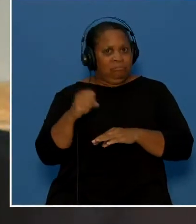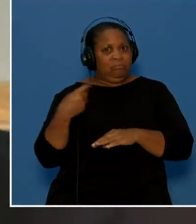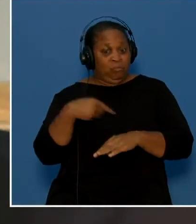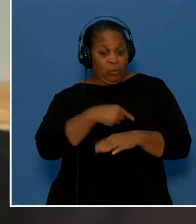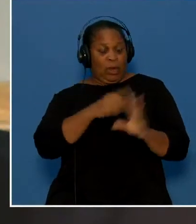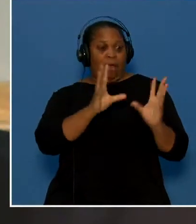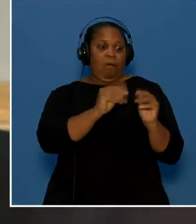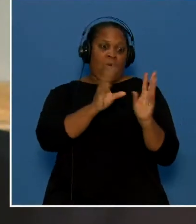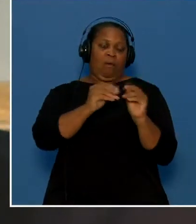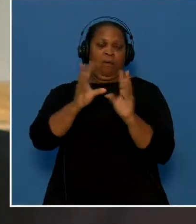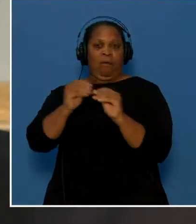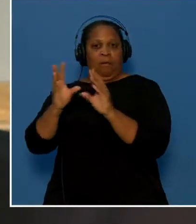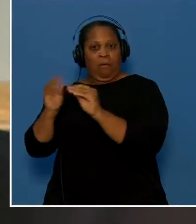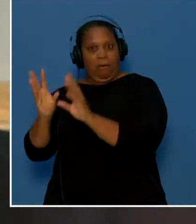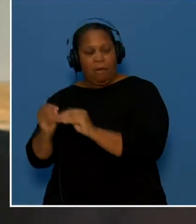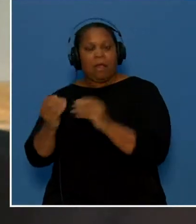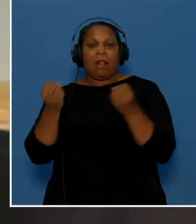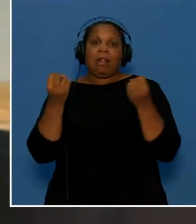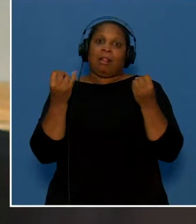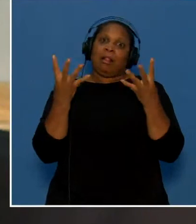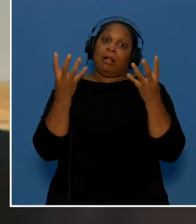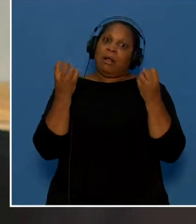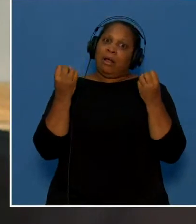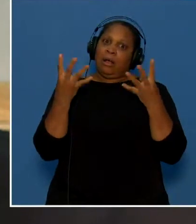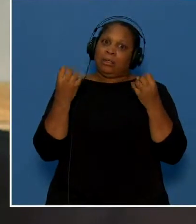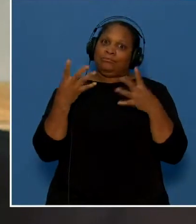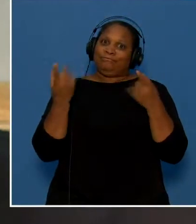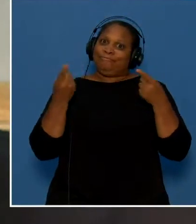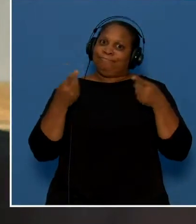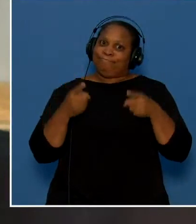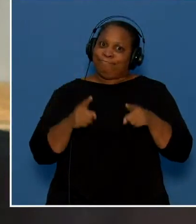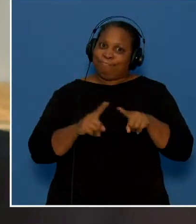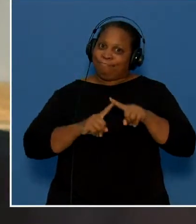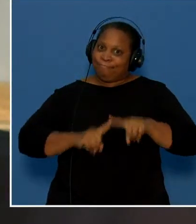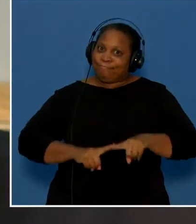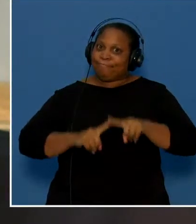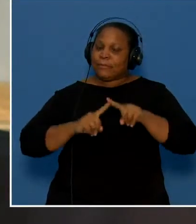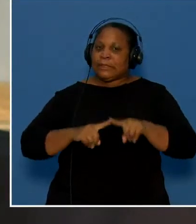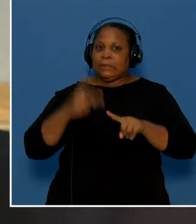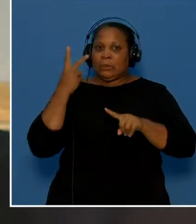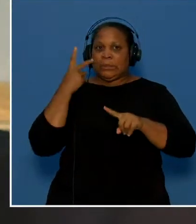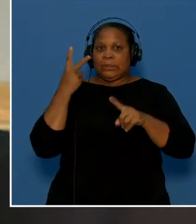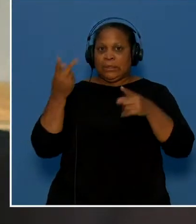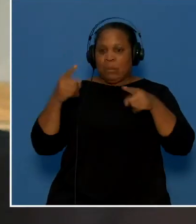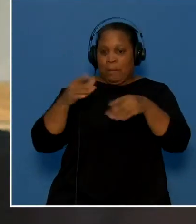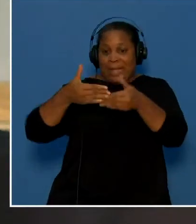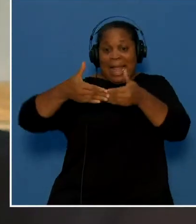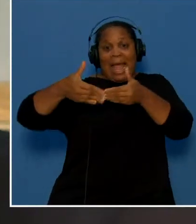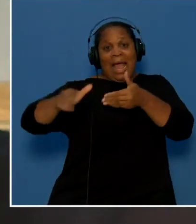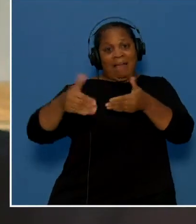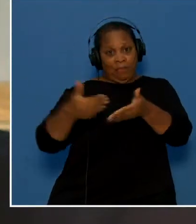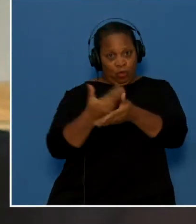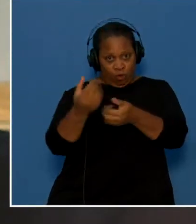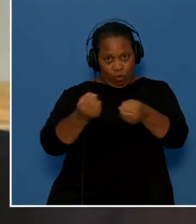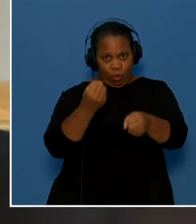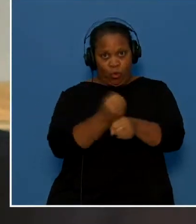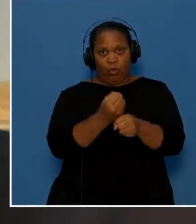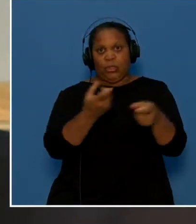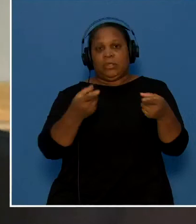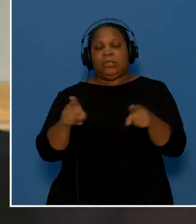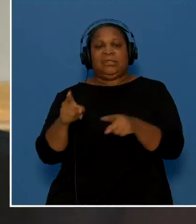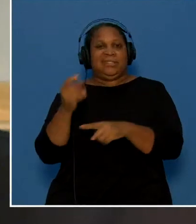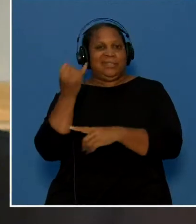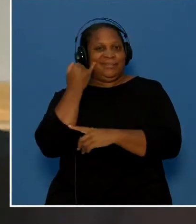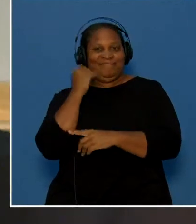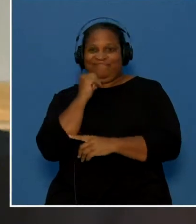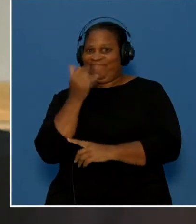meeting very regularly, a lot will be determined upon what we see following the New Year's events. If unfortunately